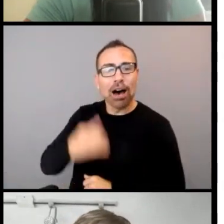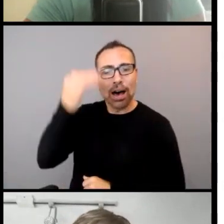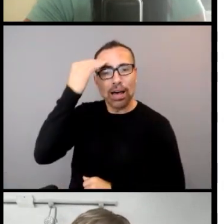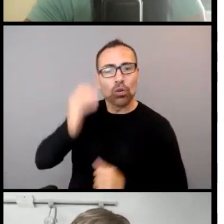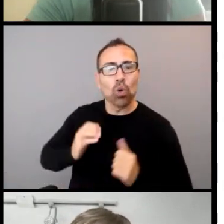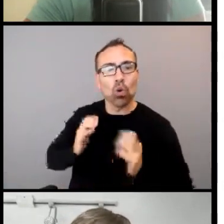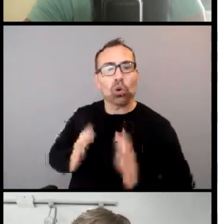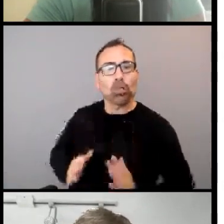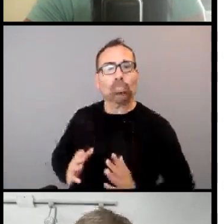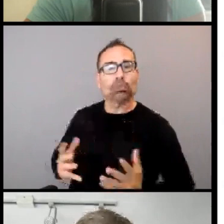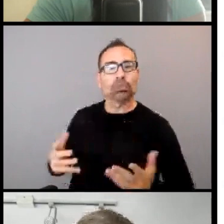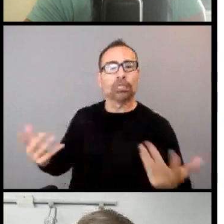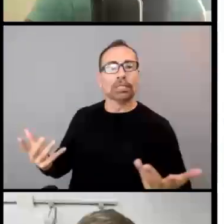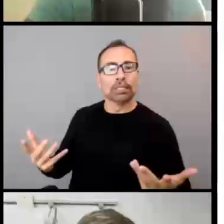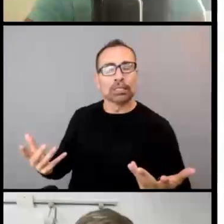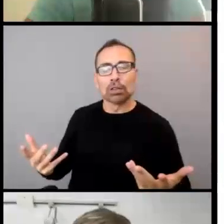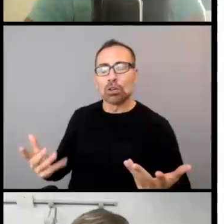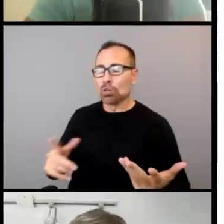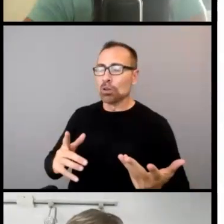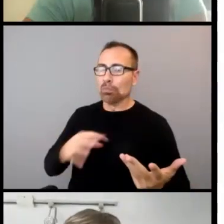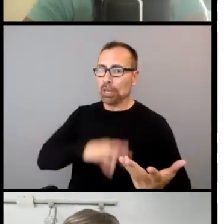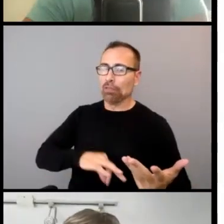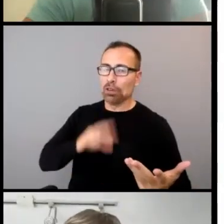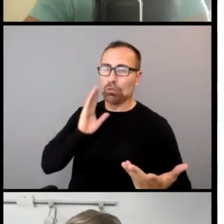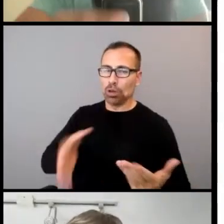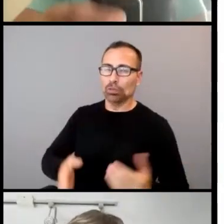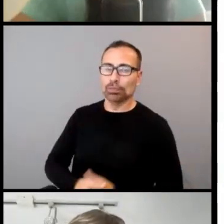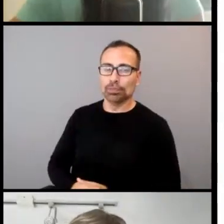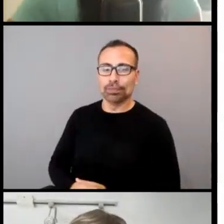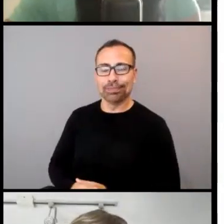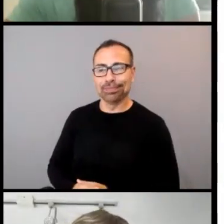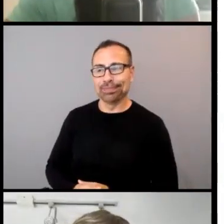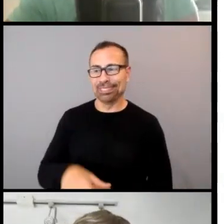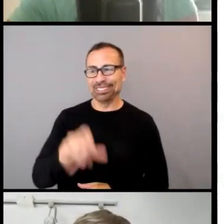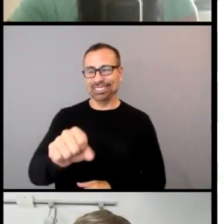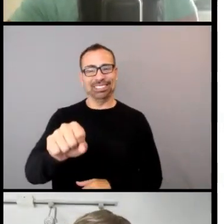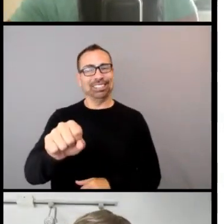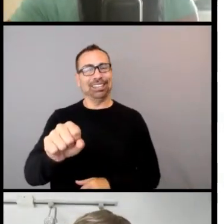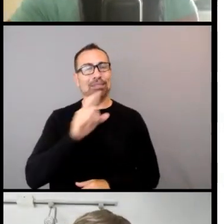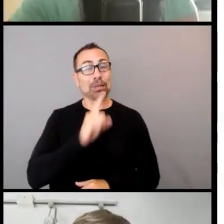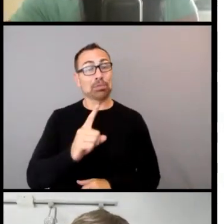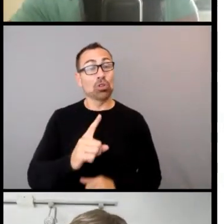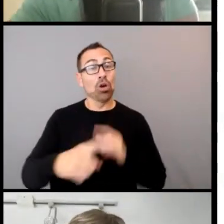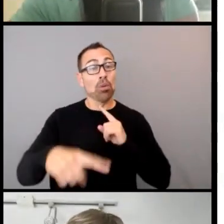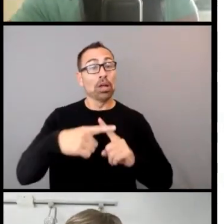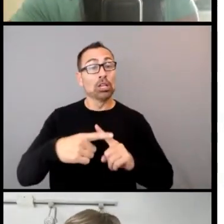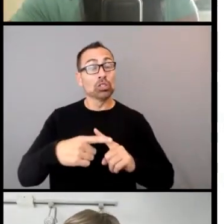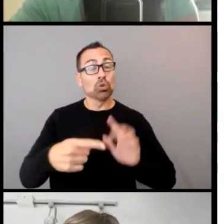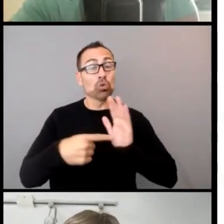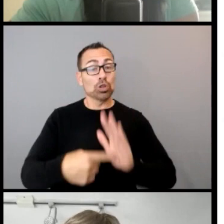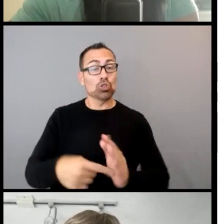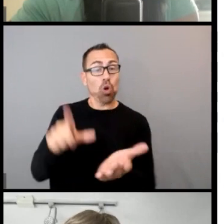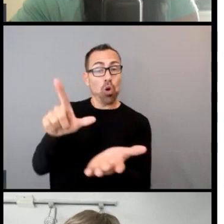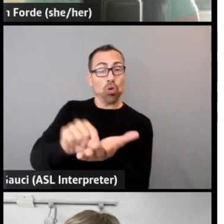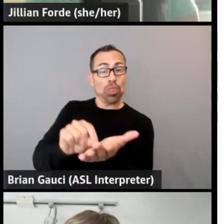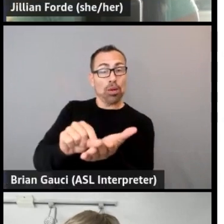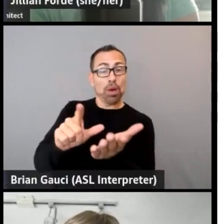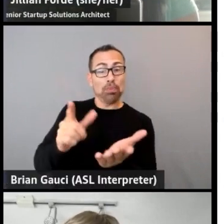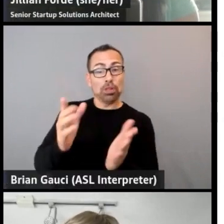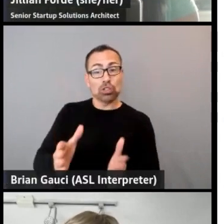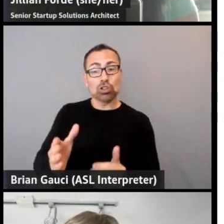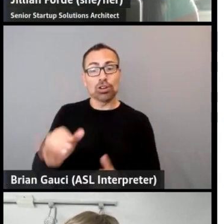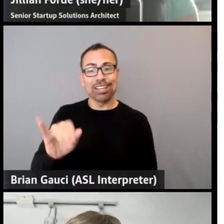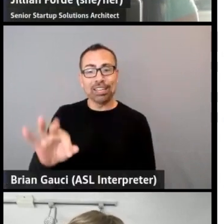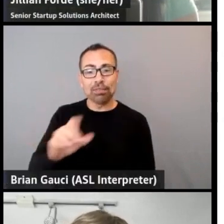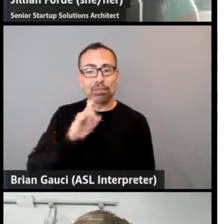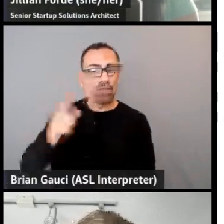are really going to benefit from that. Yeah, absolutely. And then we also show the publisher and if there's a subscription required, and